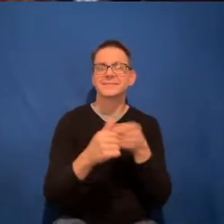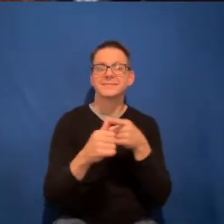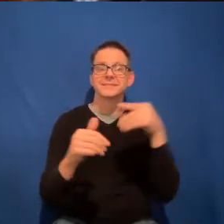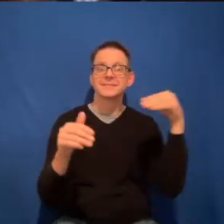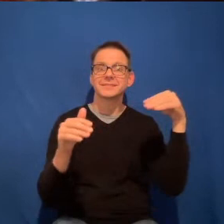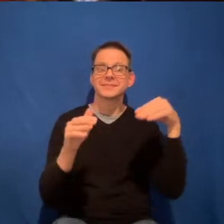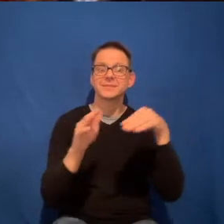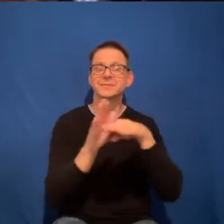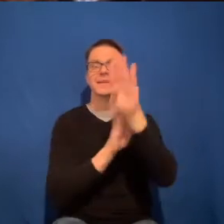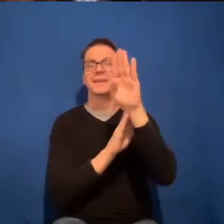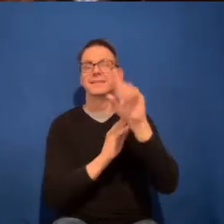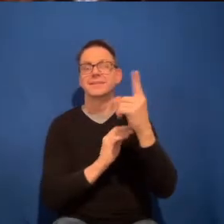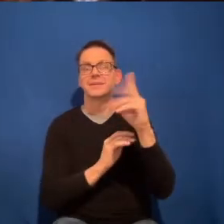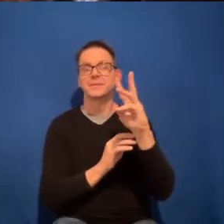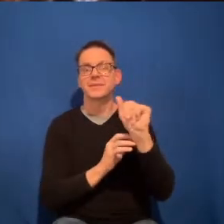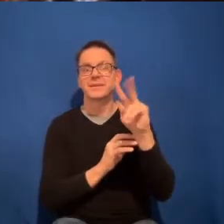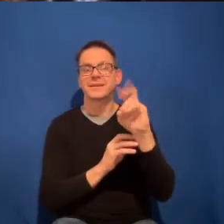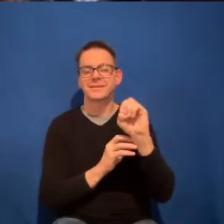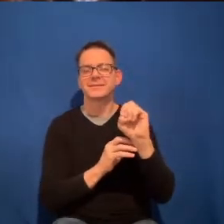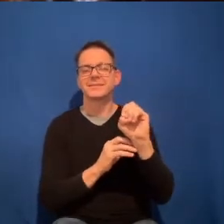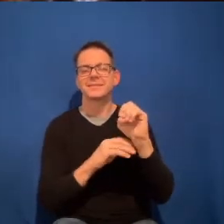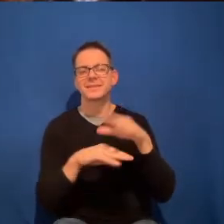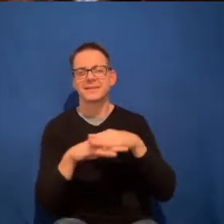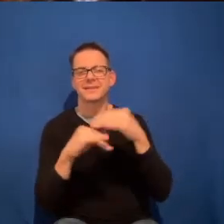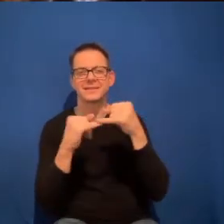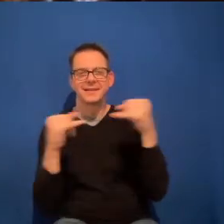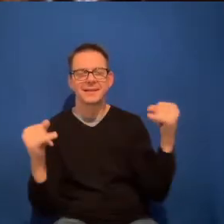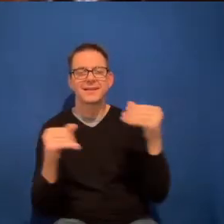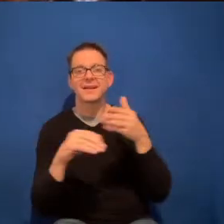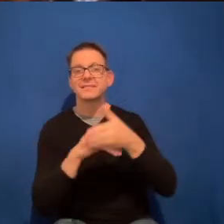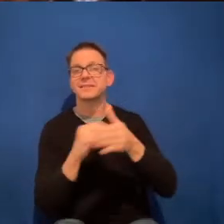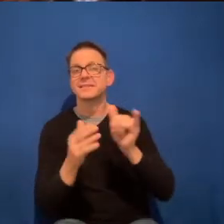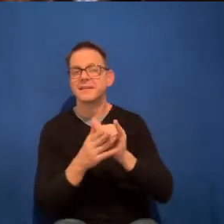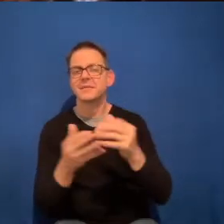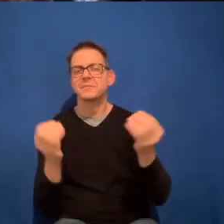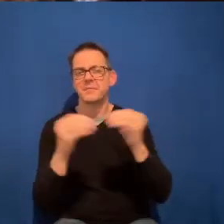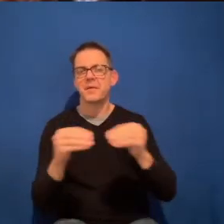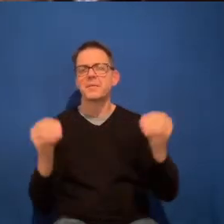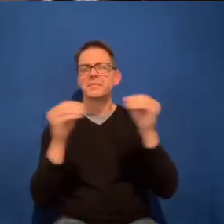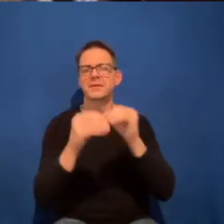was online. And I think after that, we started seeing patients more and more in the clinic.